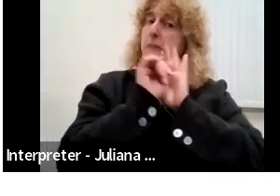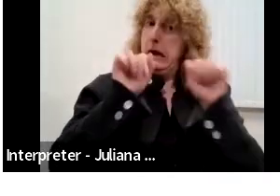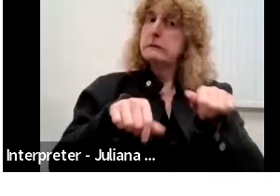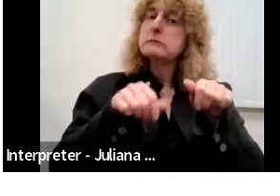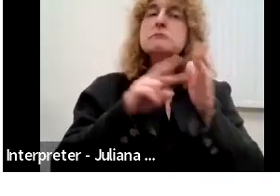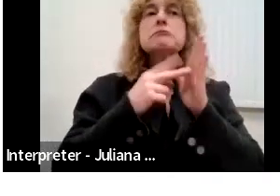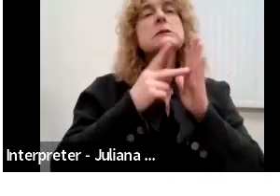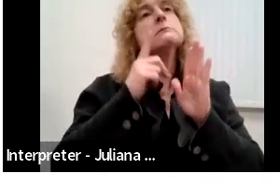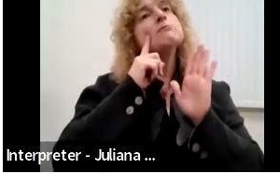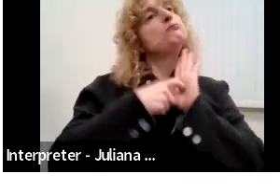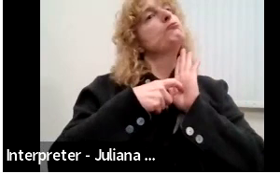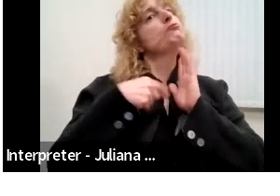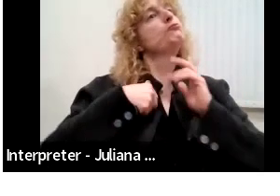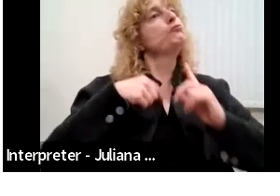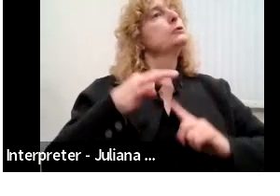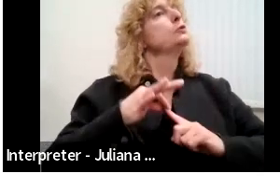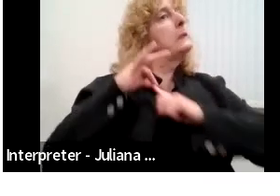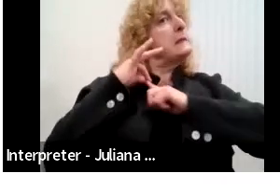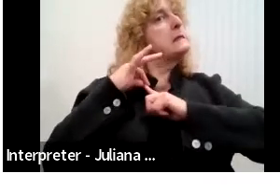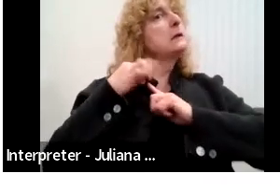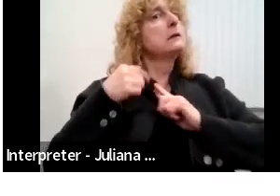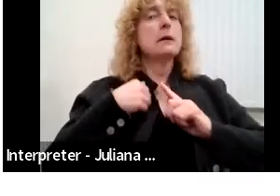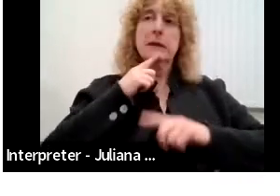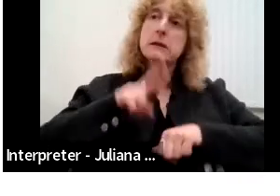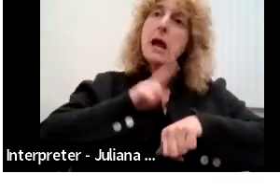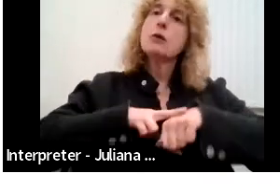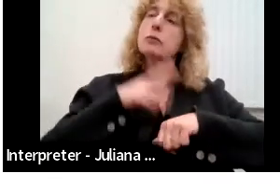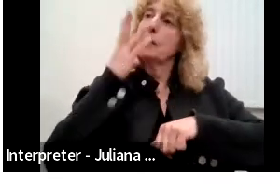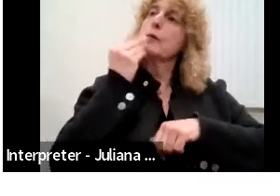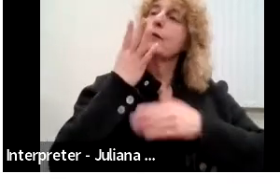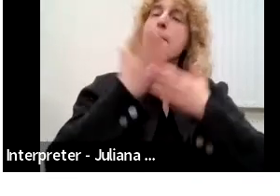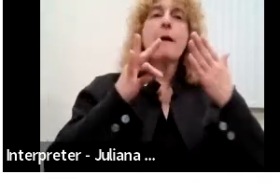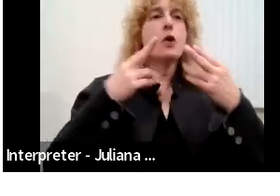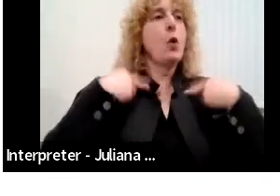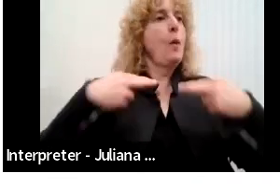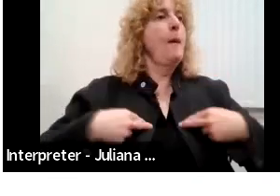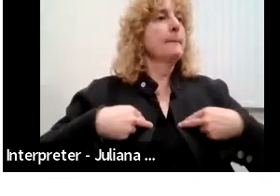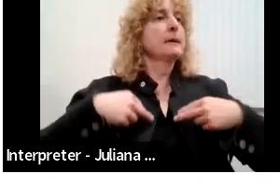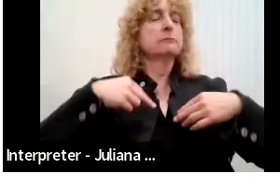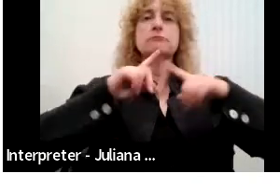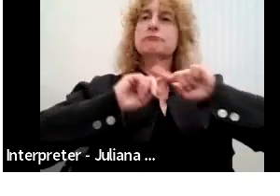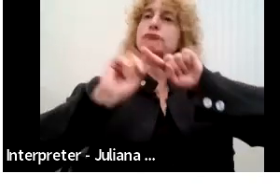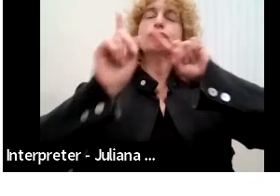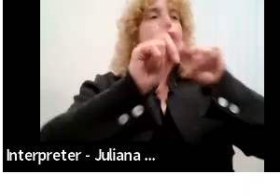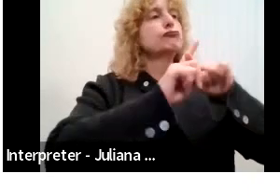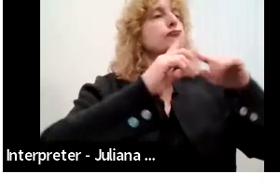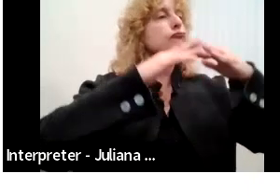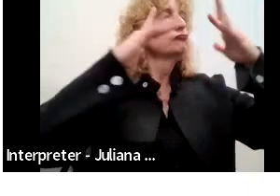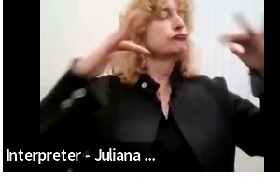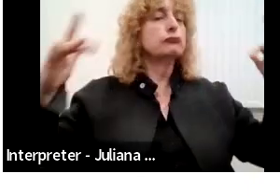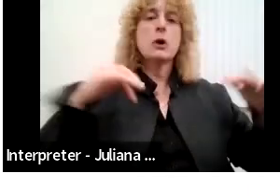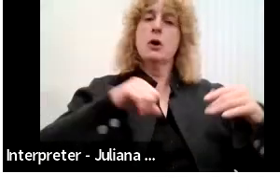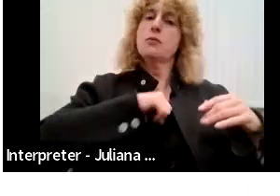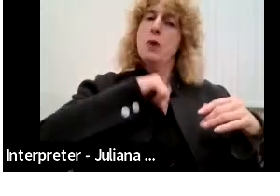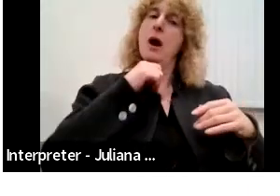and seeing it as a natural and beautiful part of human diversity. Pride comes from celebrating our heritage, culture, and unique experiences